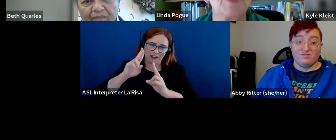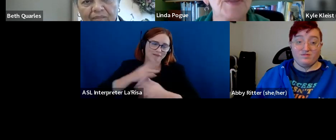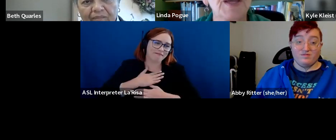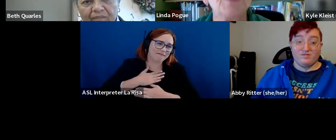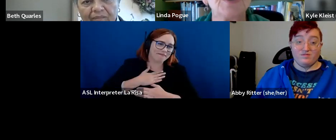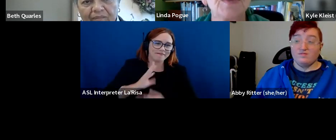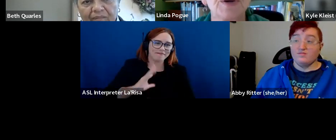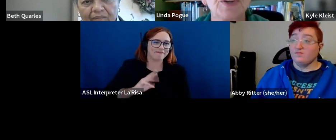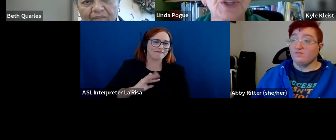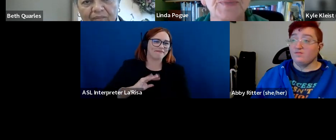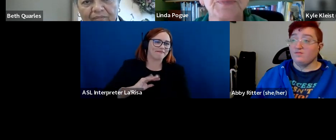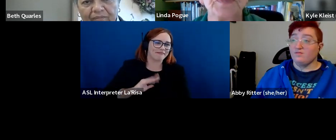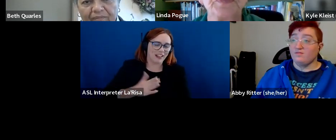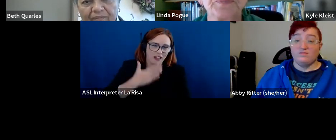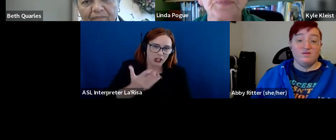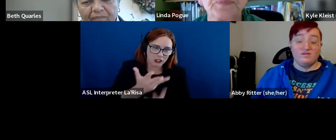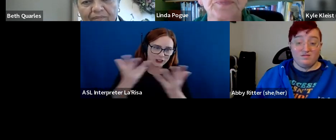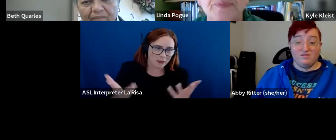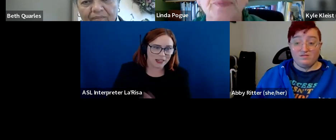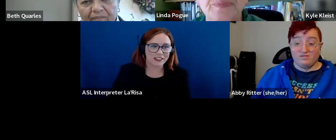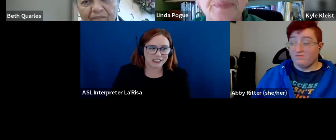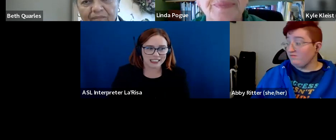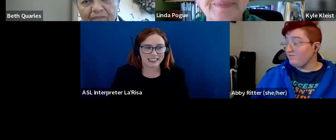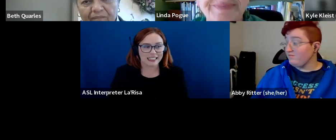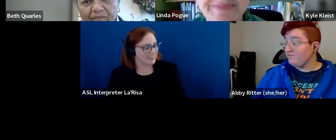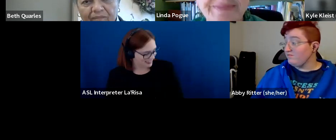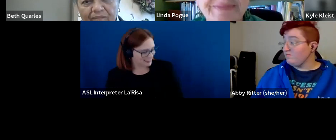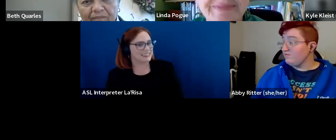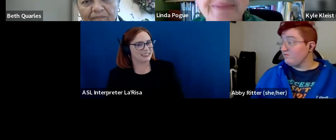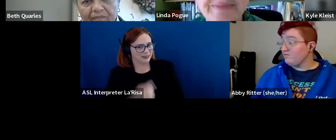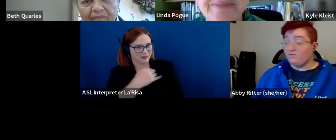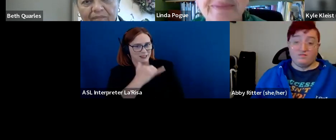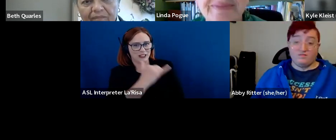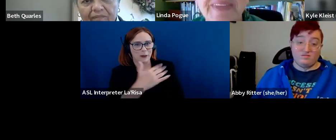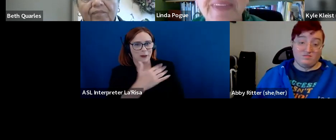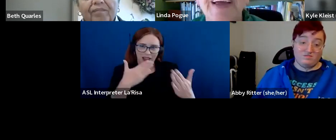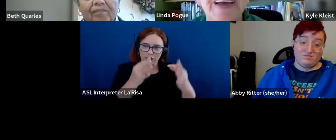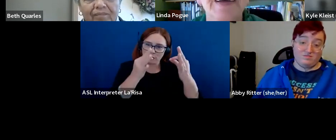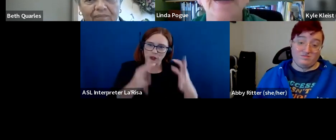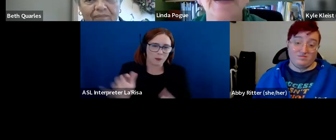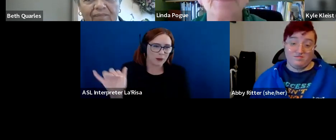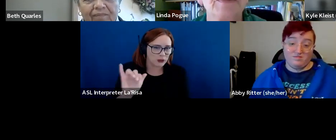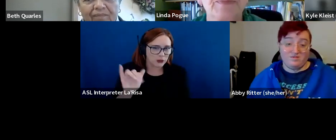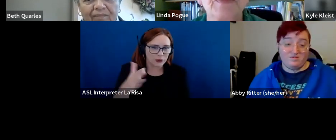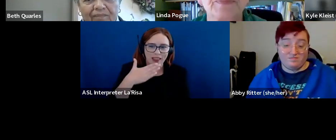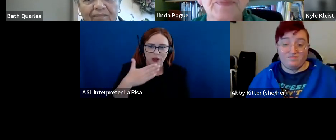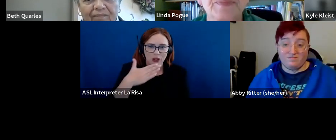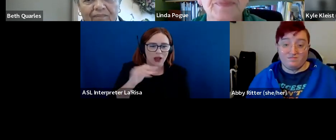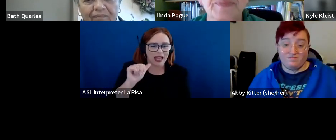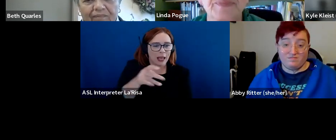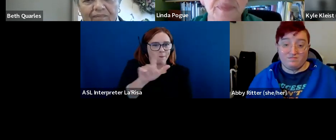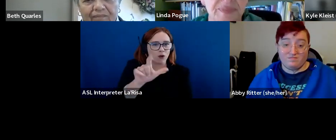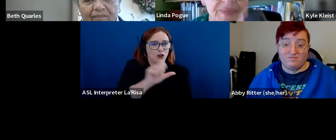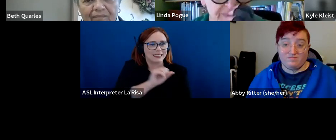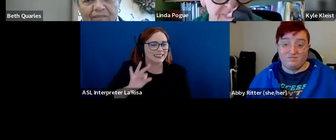real honor. Thank you so much. Yes, I second that, Linda, and thank you to our interpreters as well. The April staff has